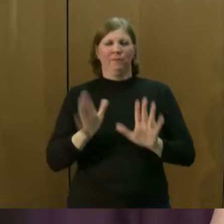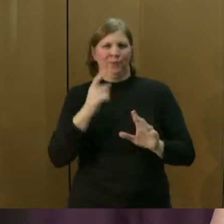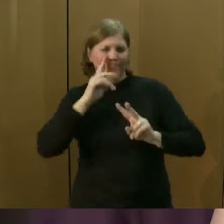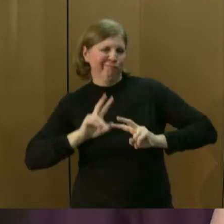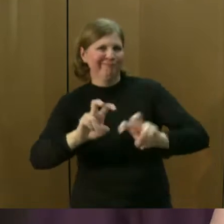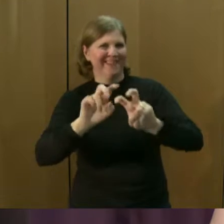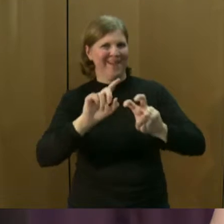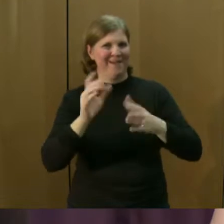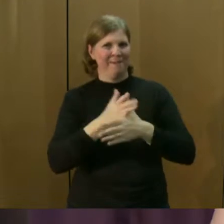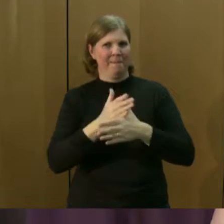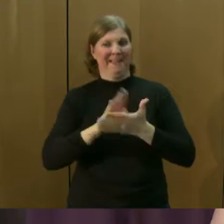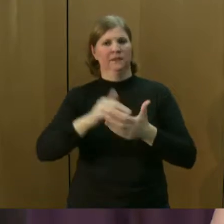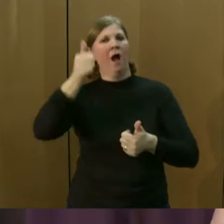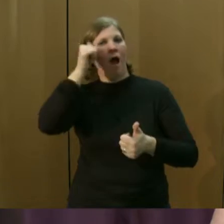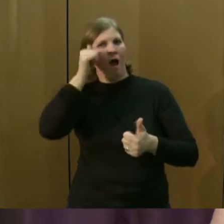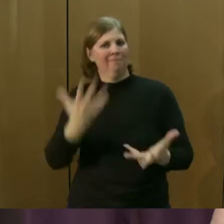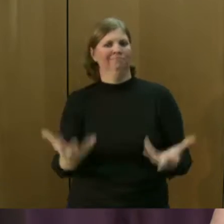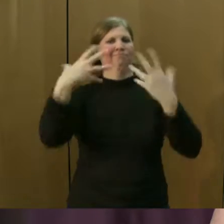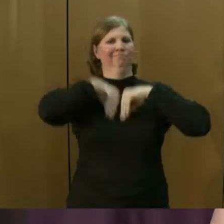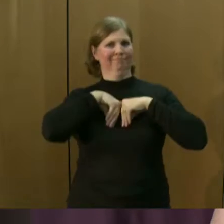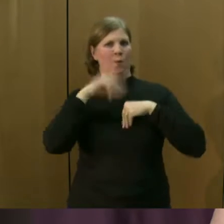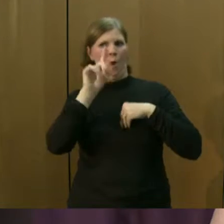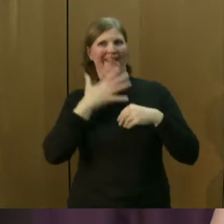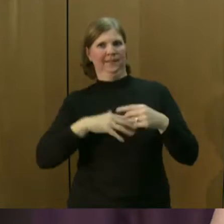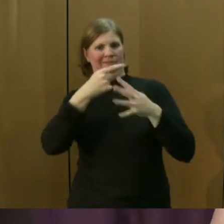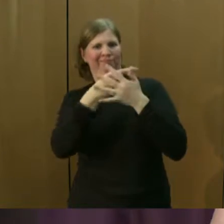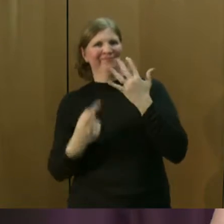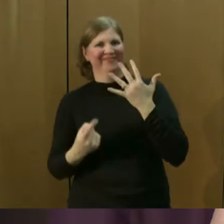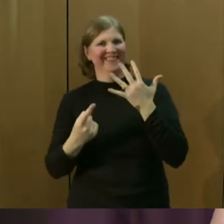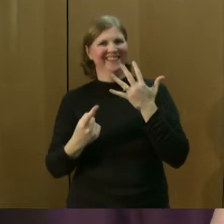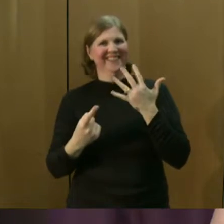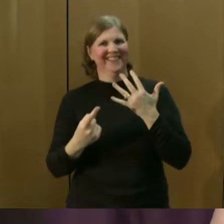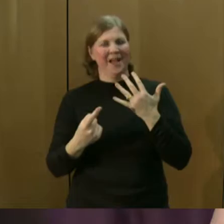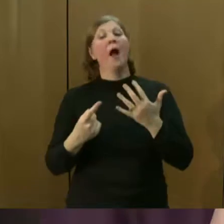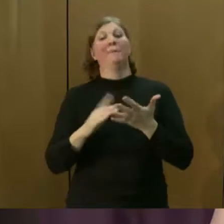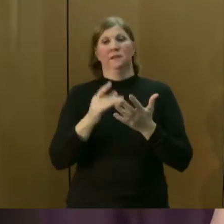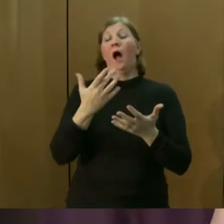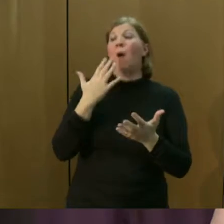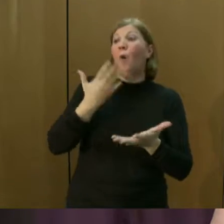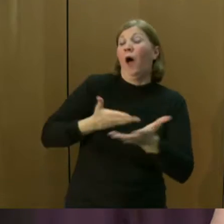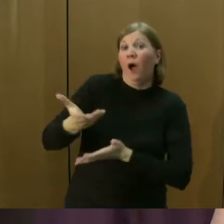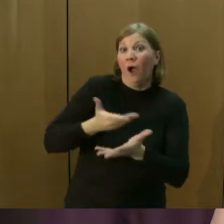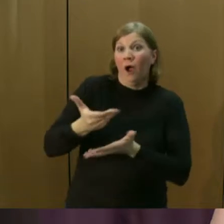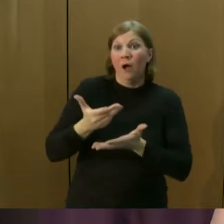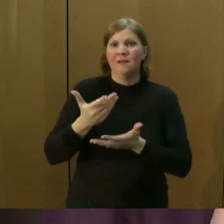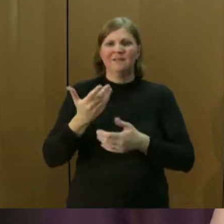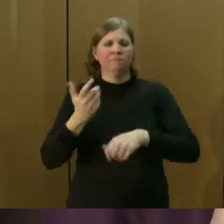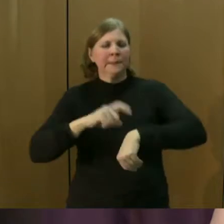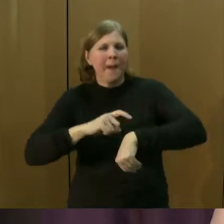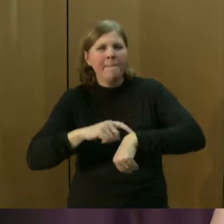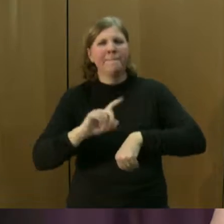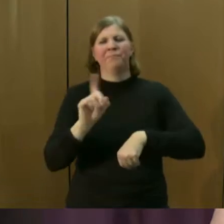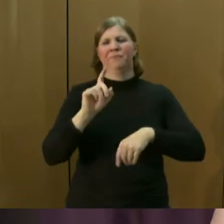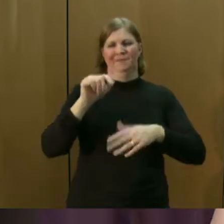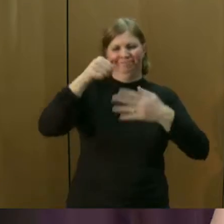of a venue, to make sure you're having conversations about capacity, what time your performances might happen, where the